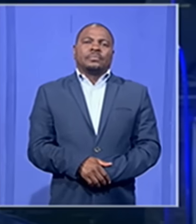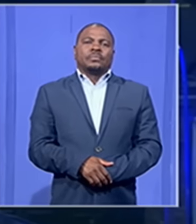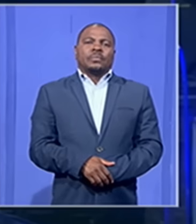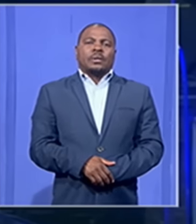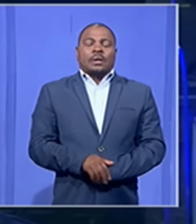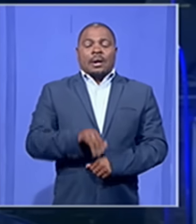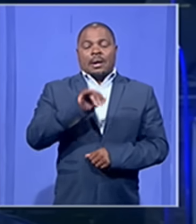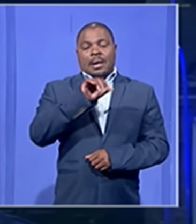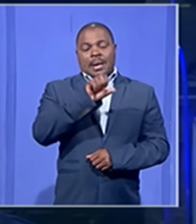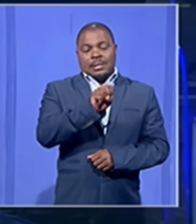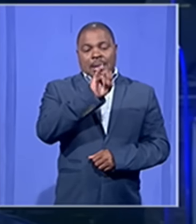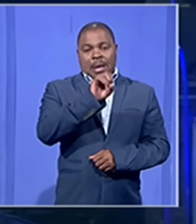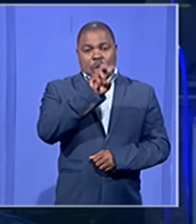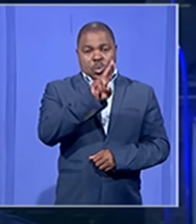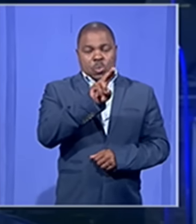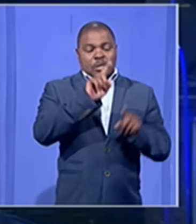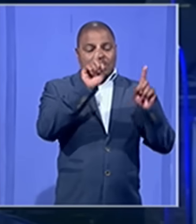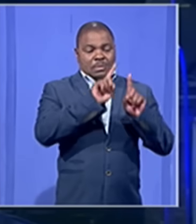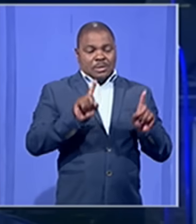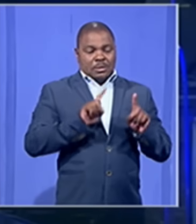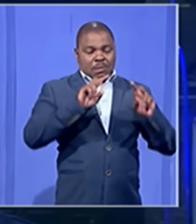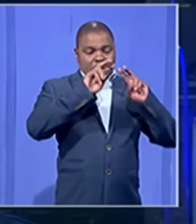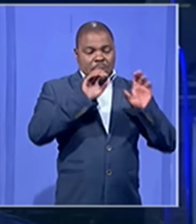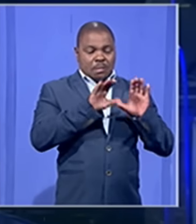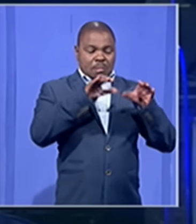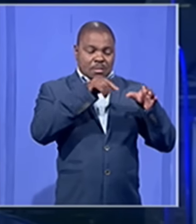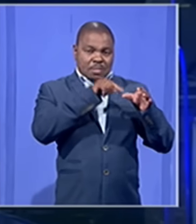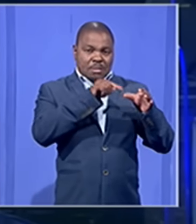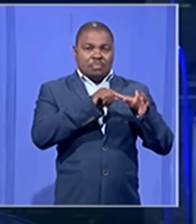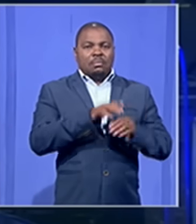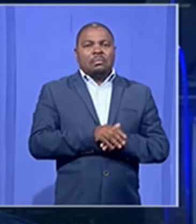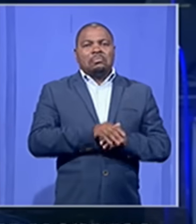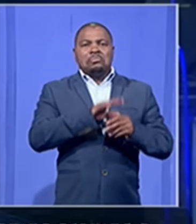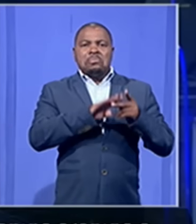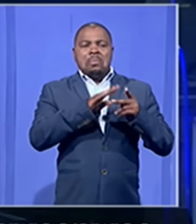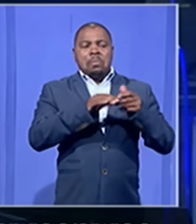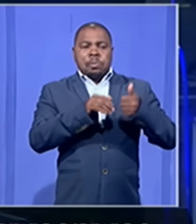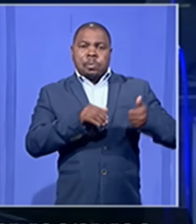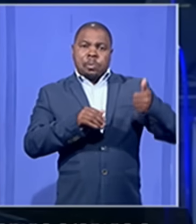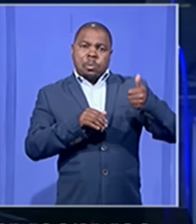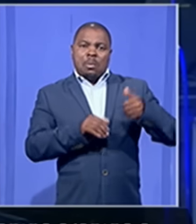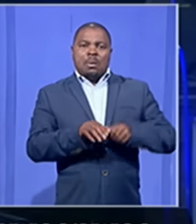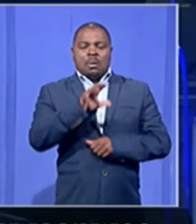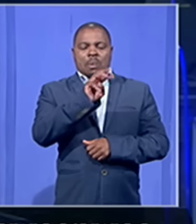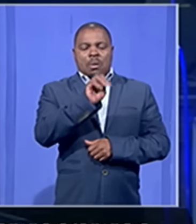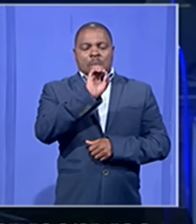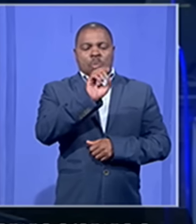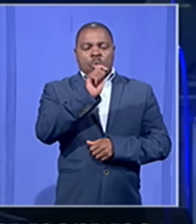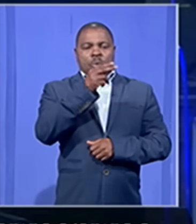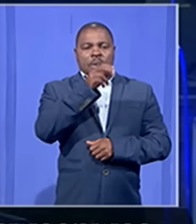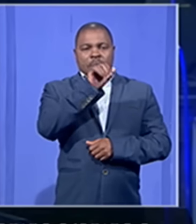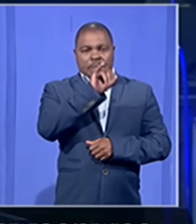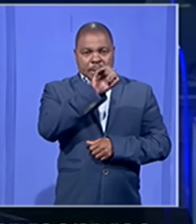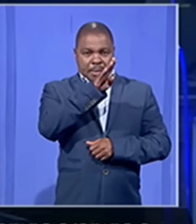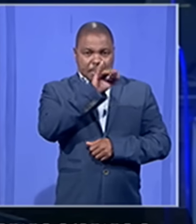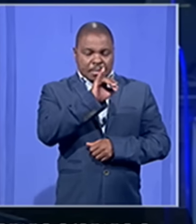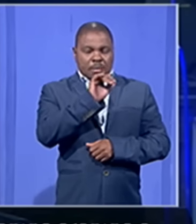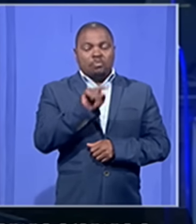Lekala le le kgethegileng la dipatlisiso SIU ka boeteledipele jwa ga Advocate Andy Mothibi le solofetswe go